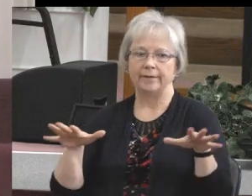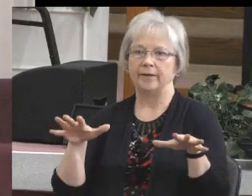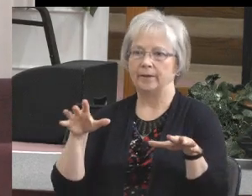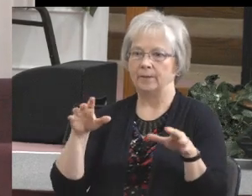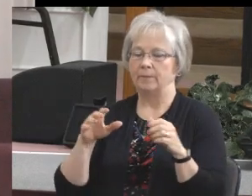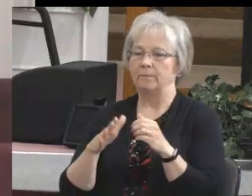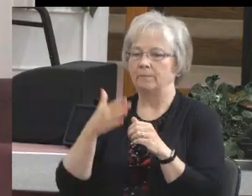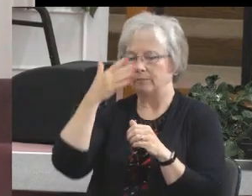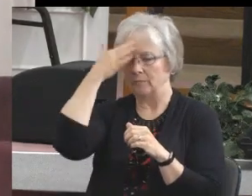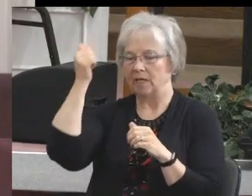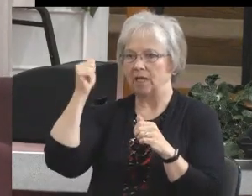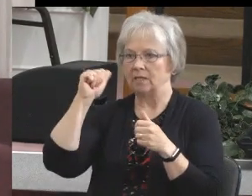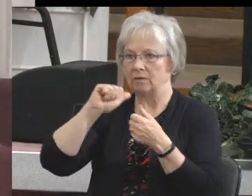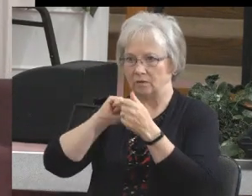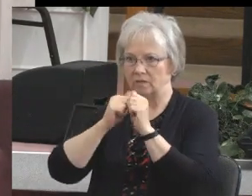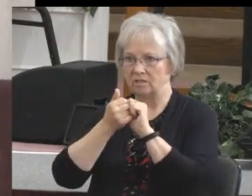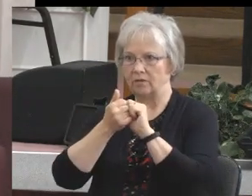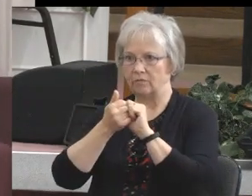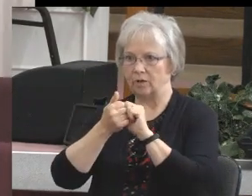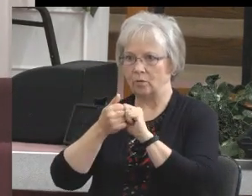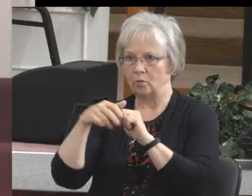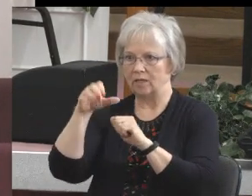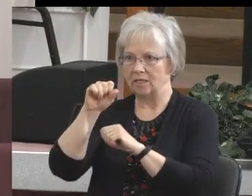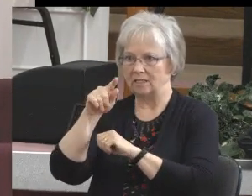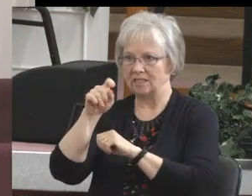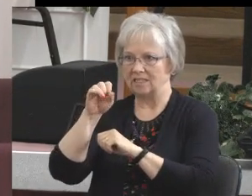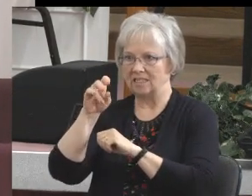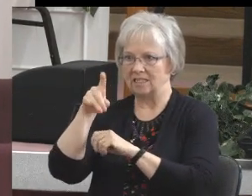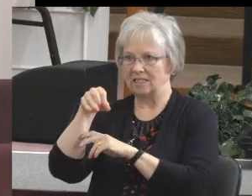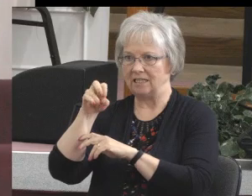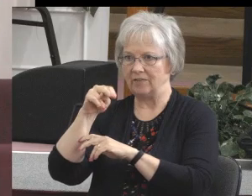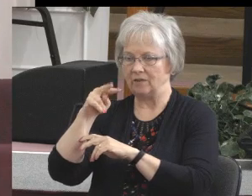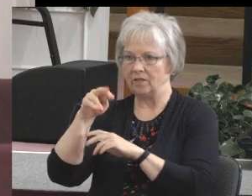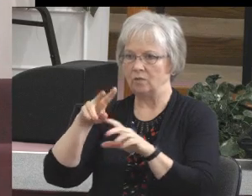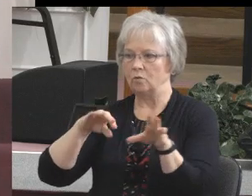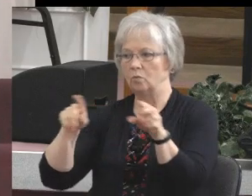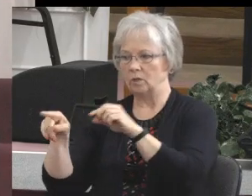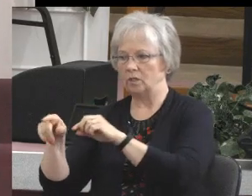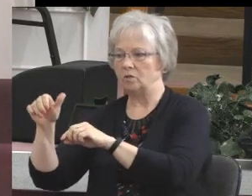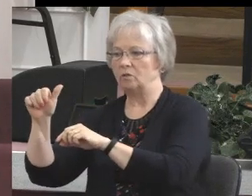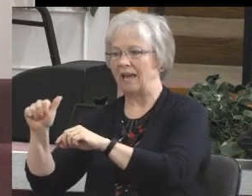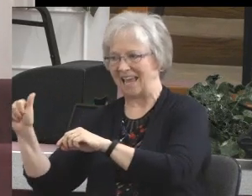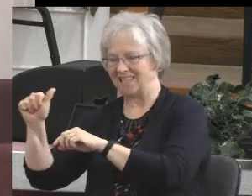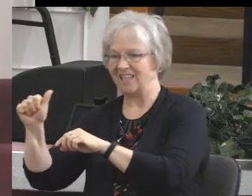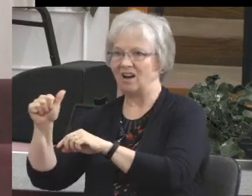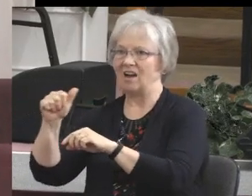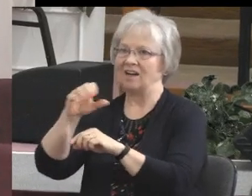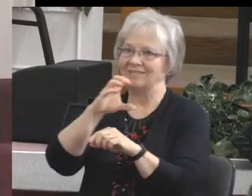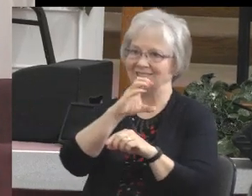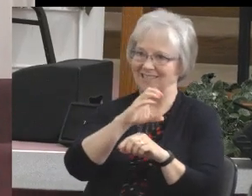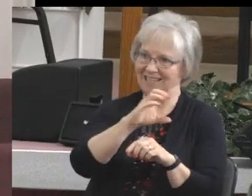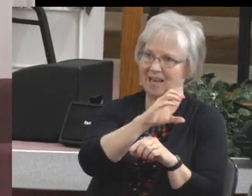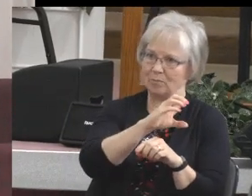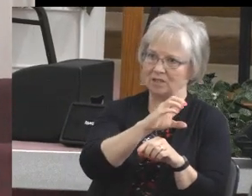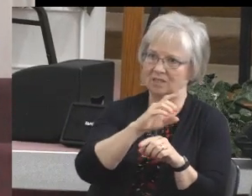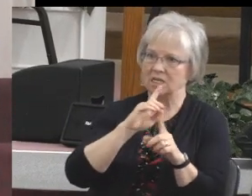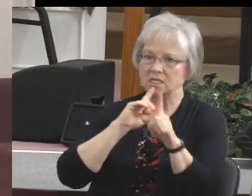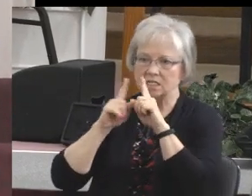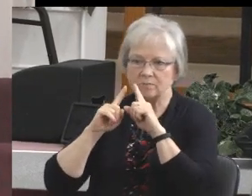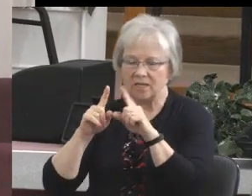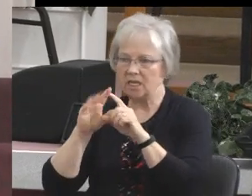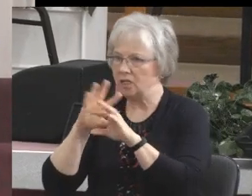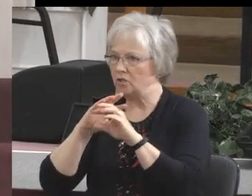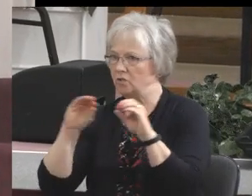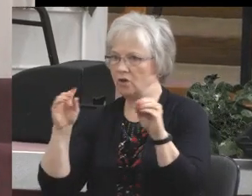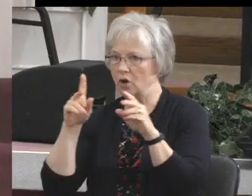in connection with Stephen made their way to Phoenicia and Cyprus and Antioch, speaking the word to no one except to